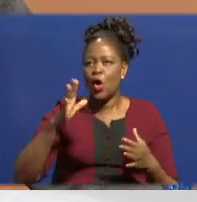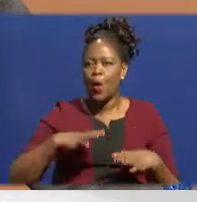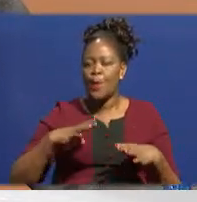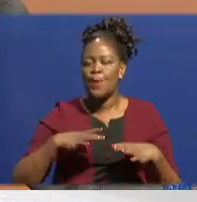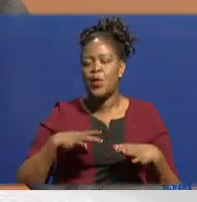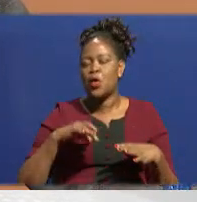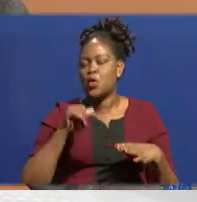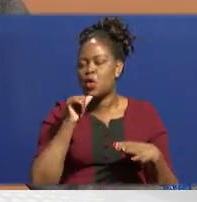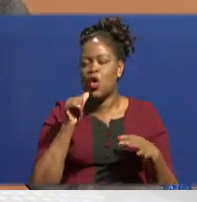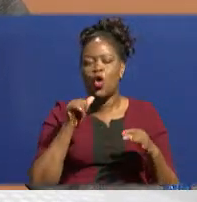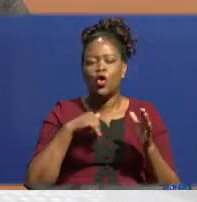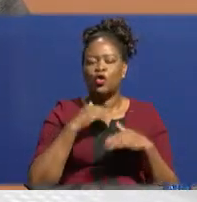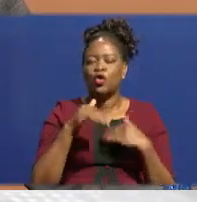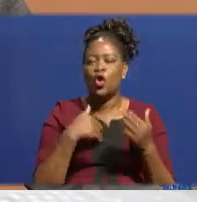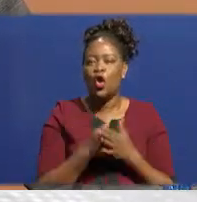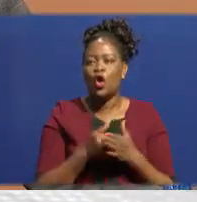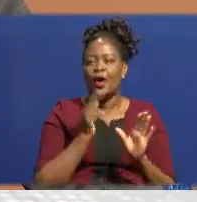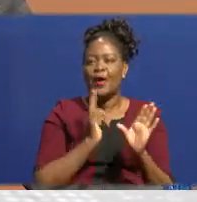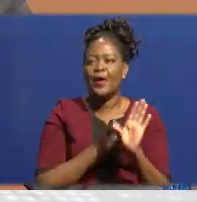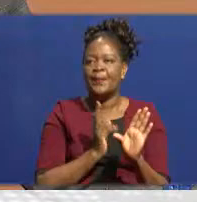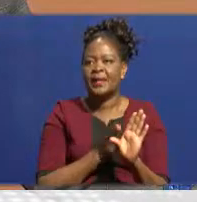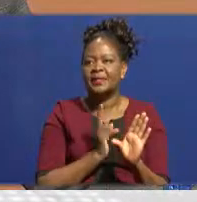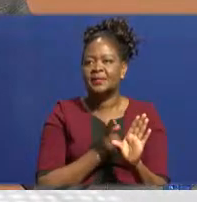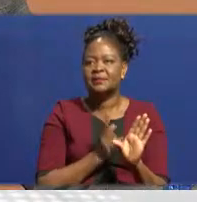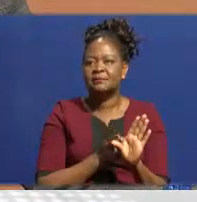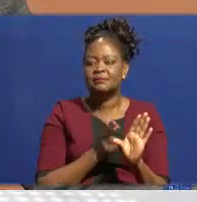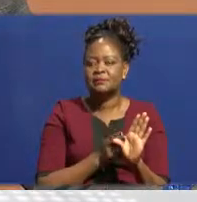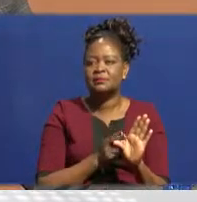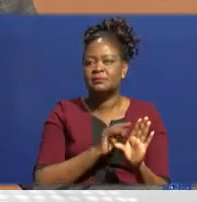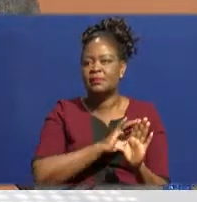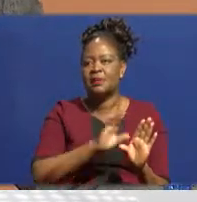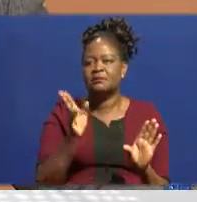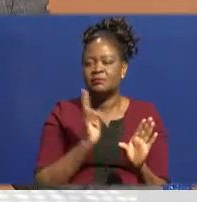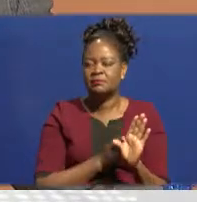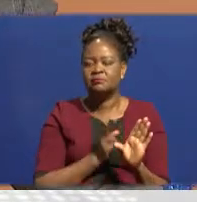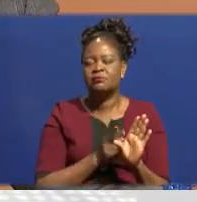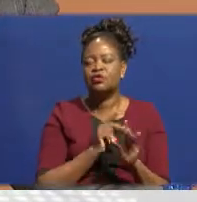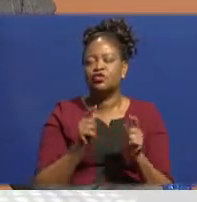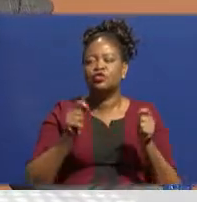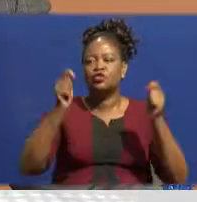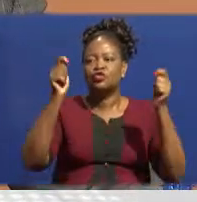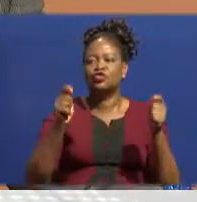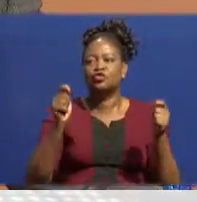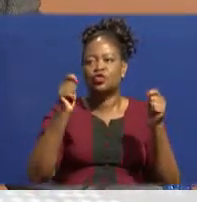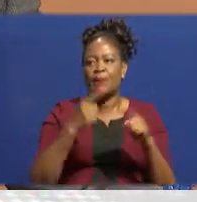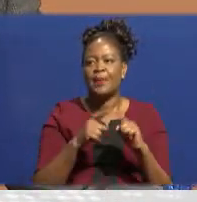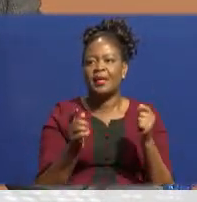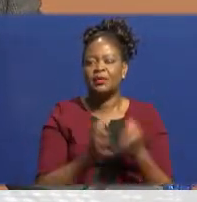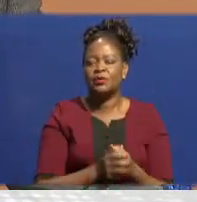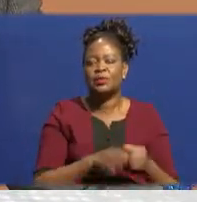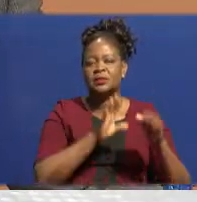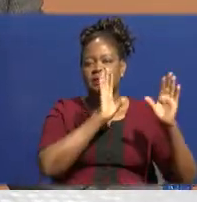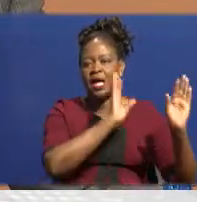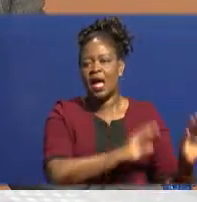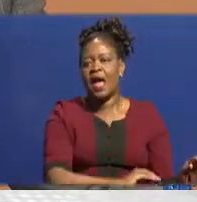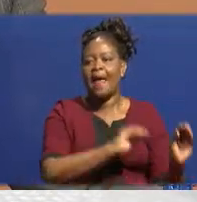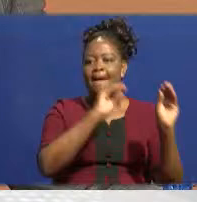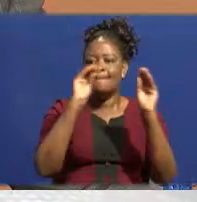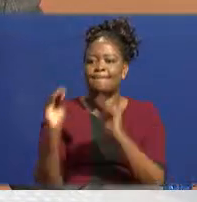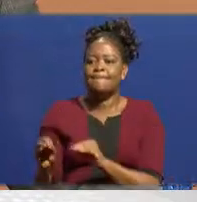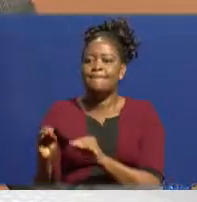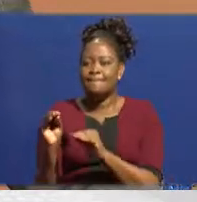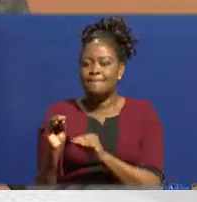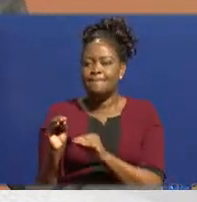all just participate. They participate in those strikes. But you'll see a migration.